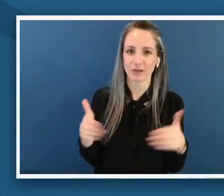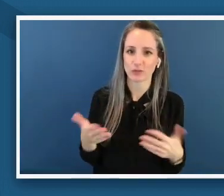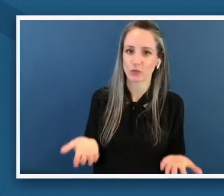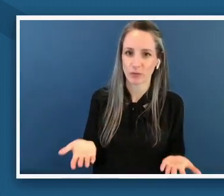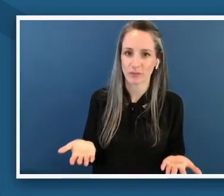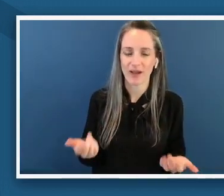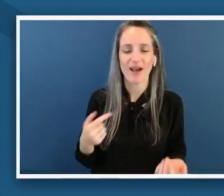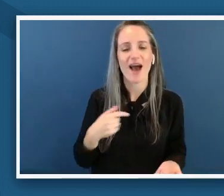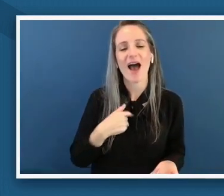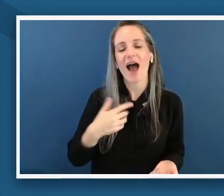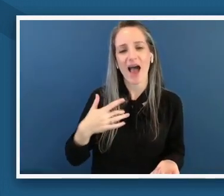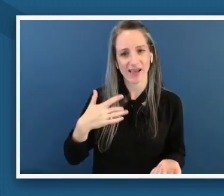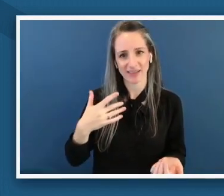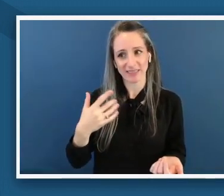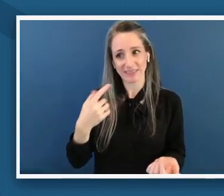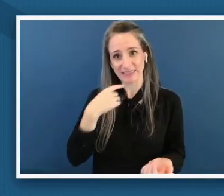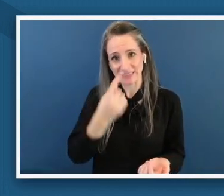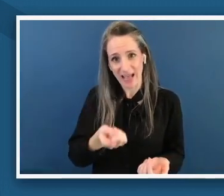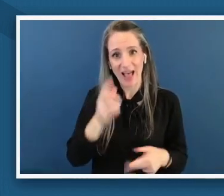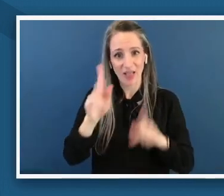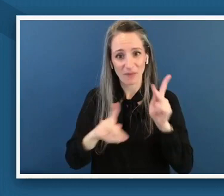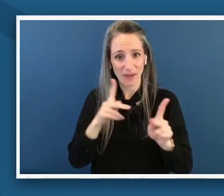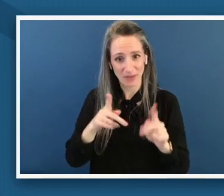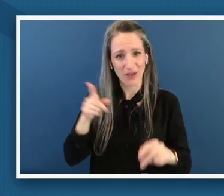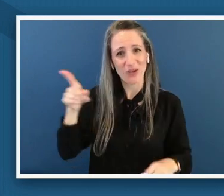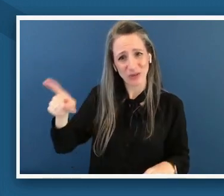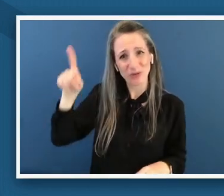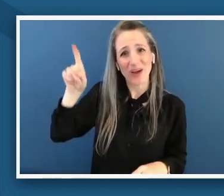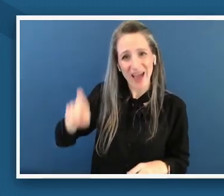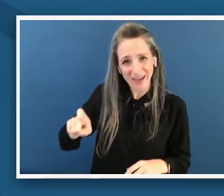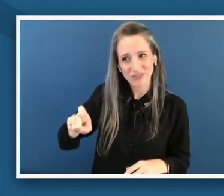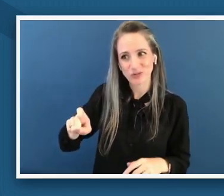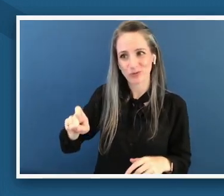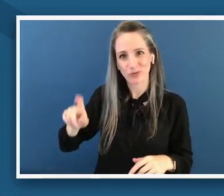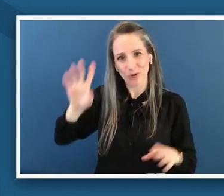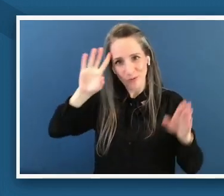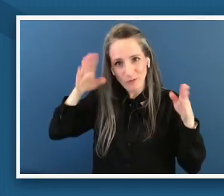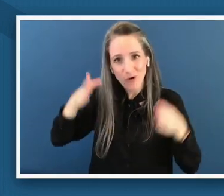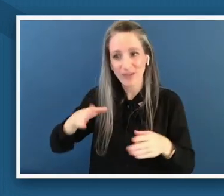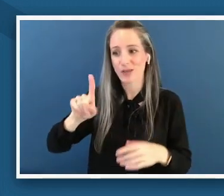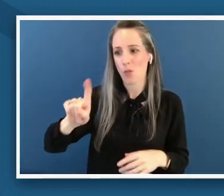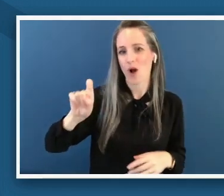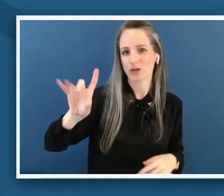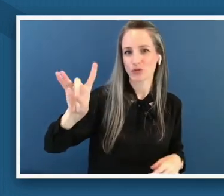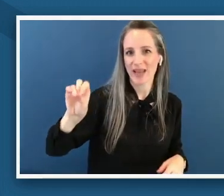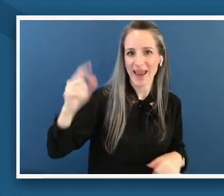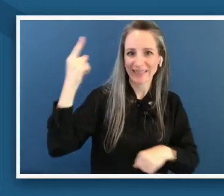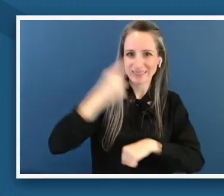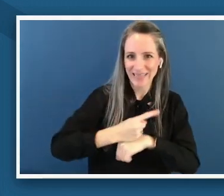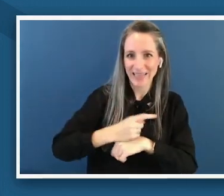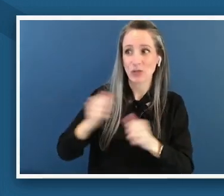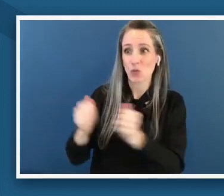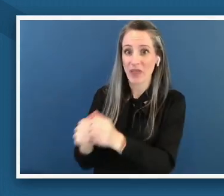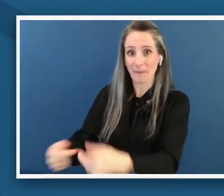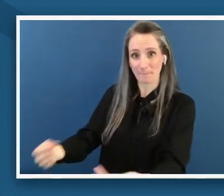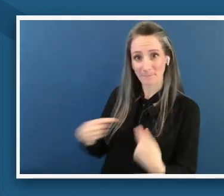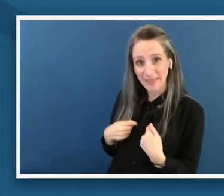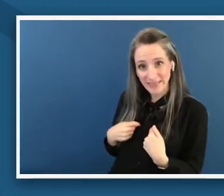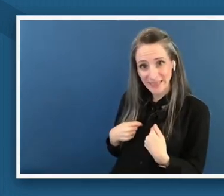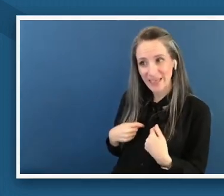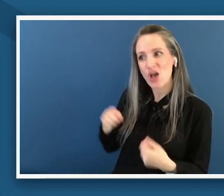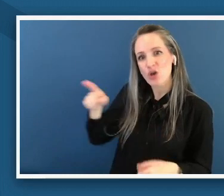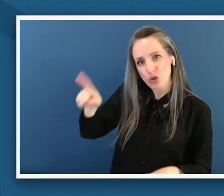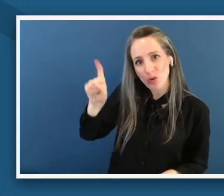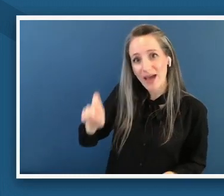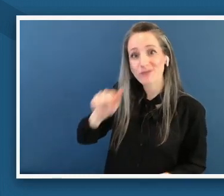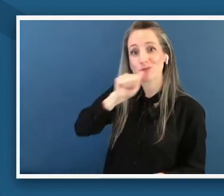spend 180 days with me. Like, like it's not me spending 180 days with them. They have to tolerate